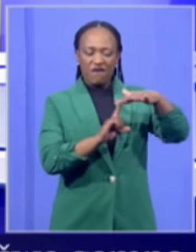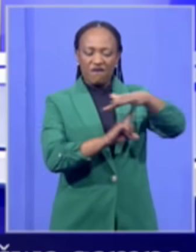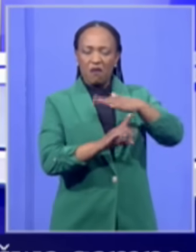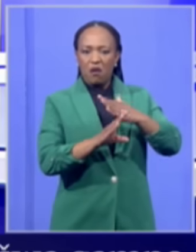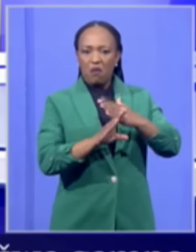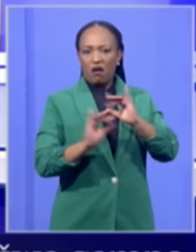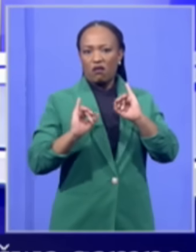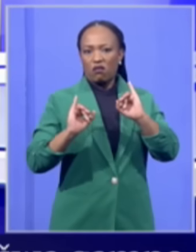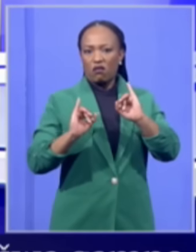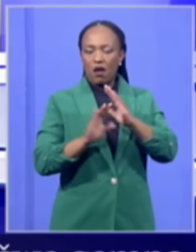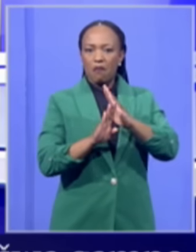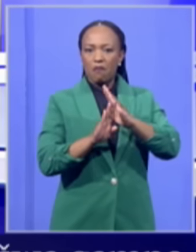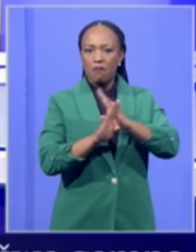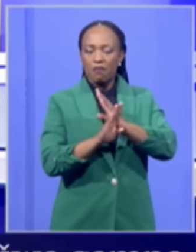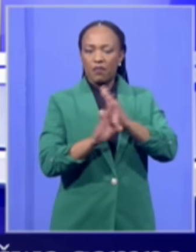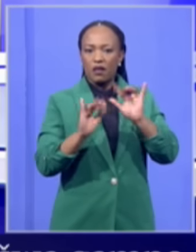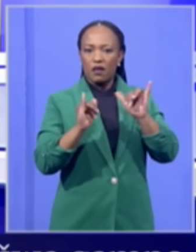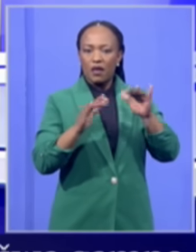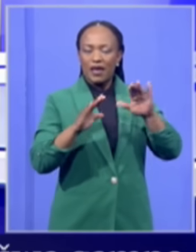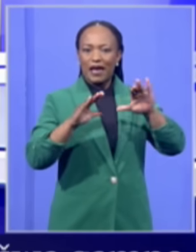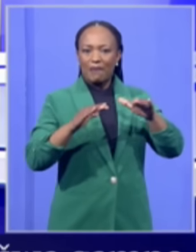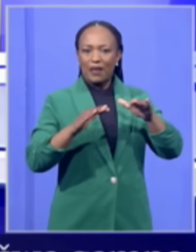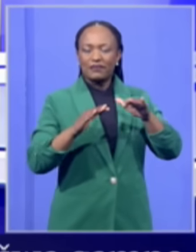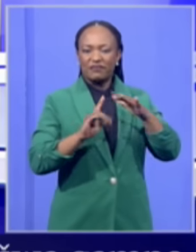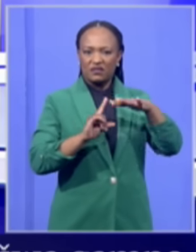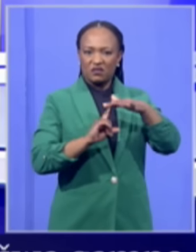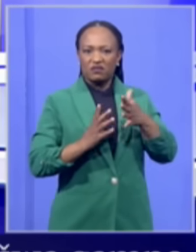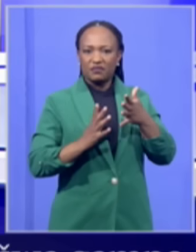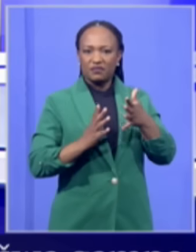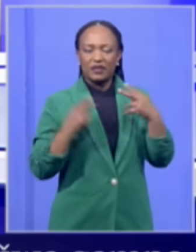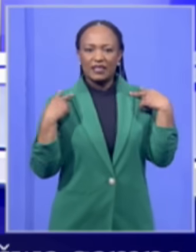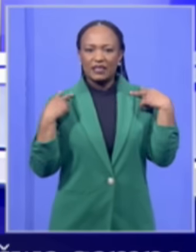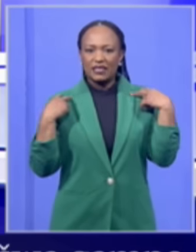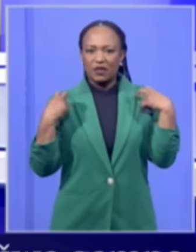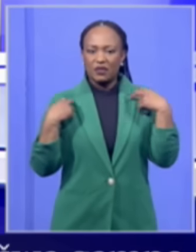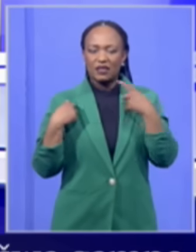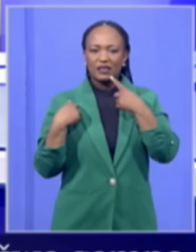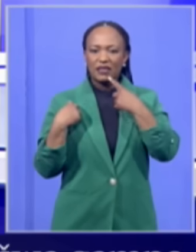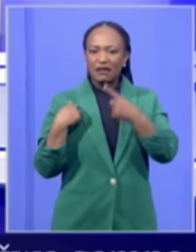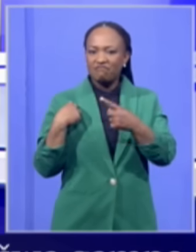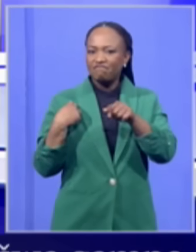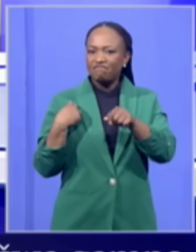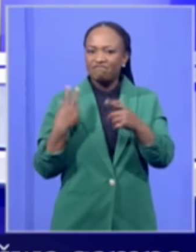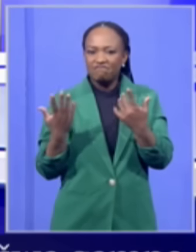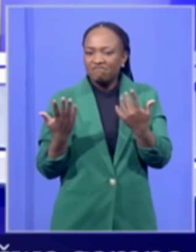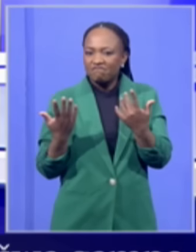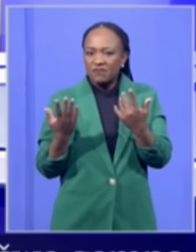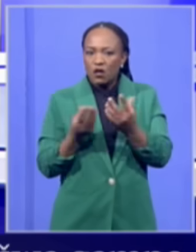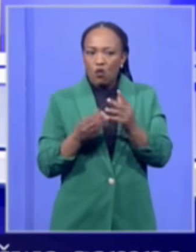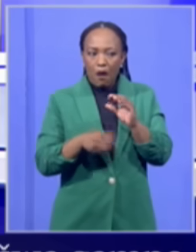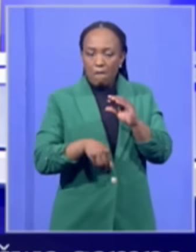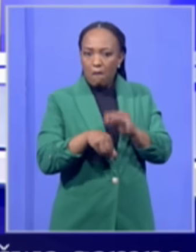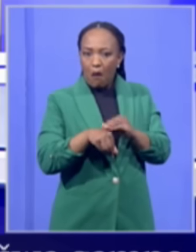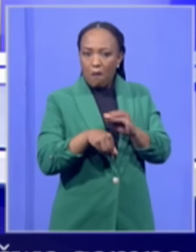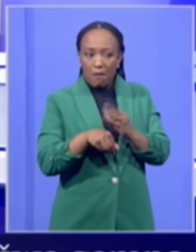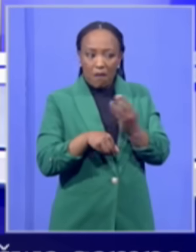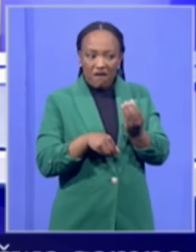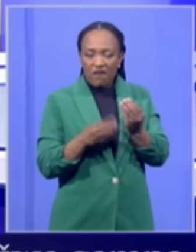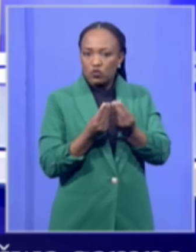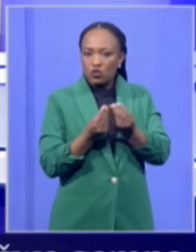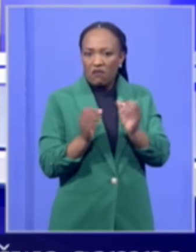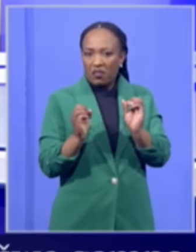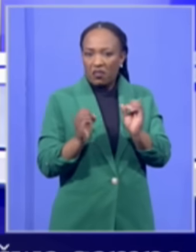la private le lebanego le tšona. Bahlapetši ba re balaodi ba tšea nako e telele go rarolla ditlhotlo tšeo ba lebanego natšo ebile ga ba